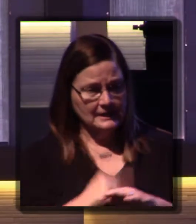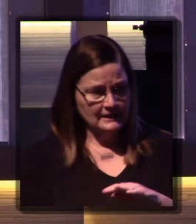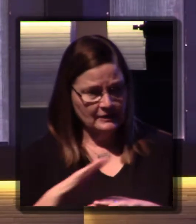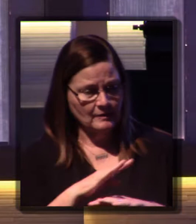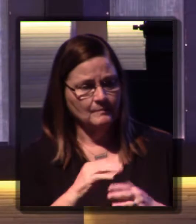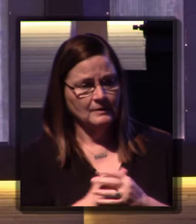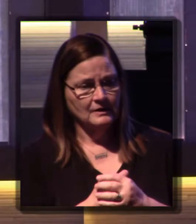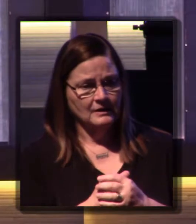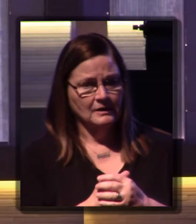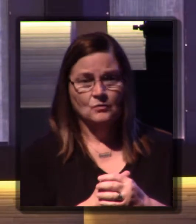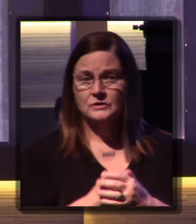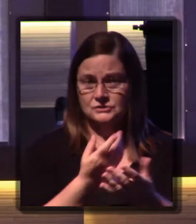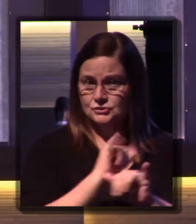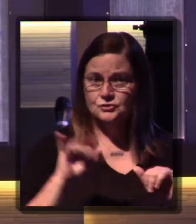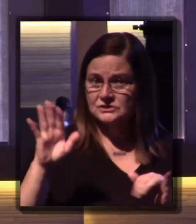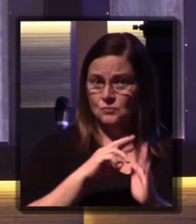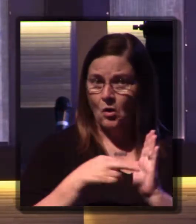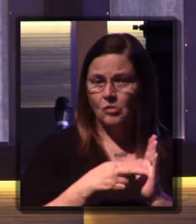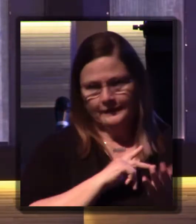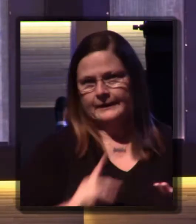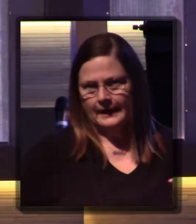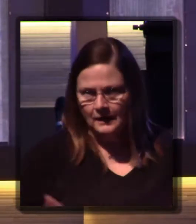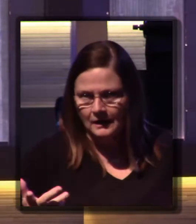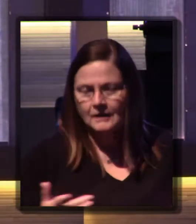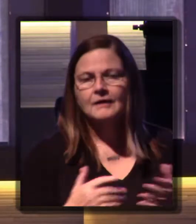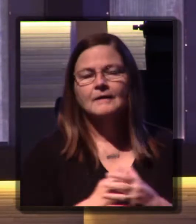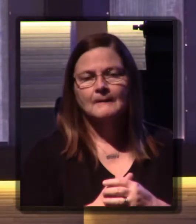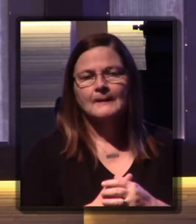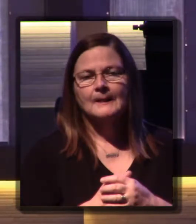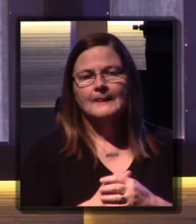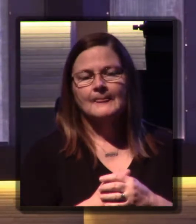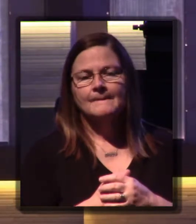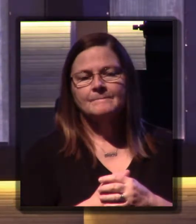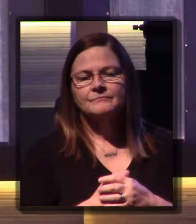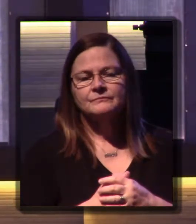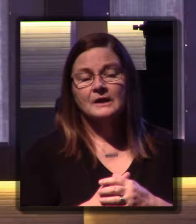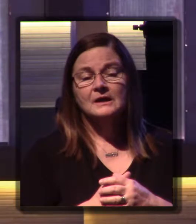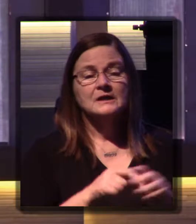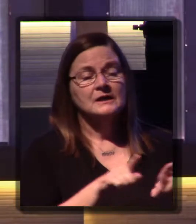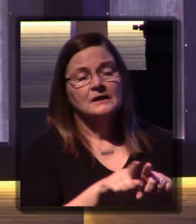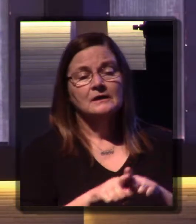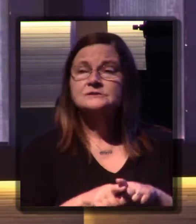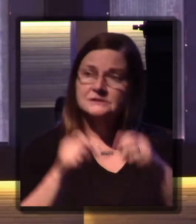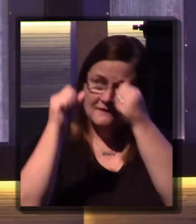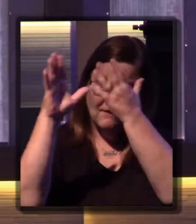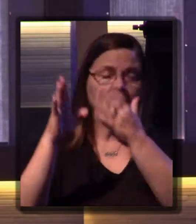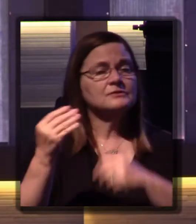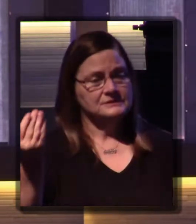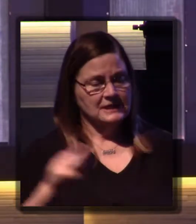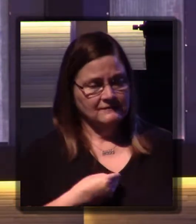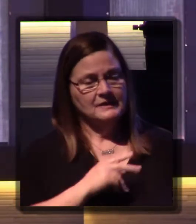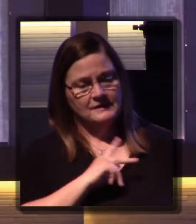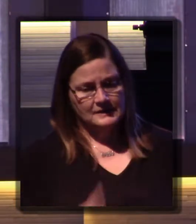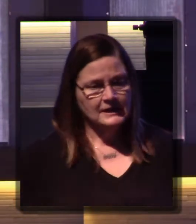what role? What is his role in the kingdom? The king, right? This king. He says, "Just as the Father